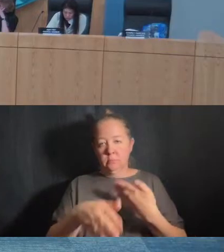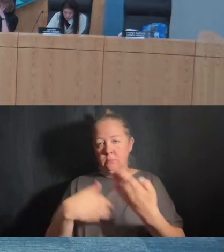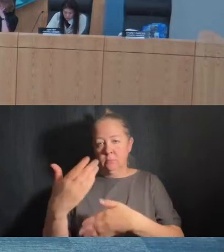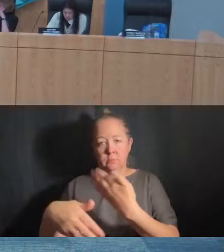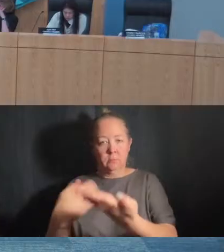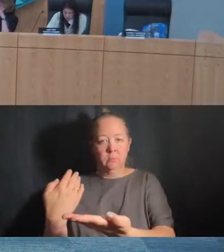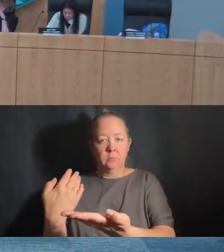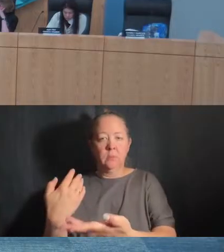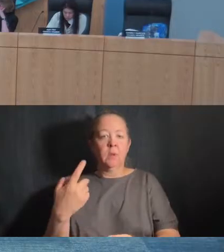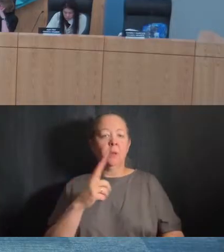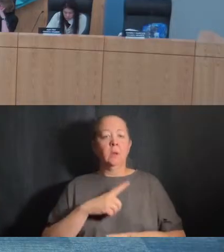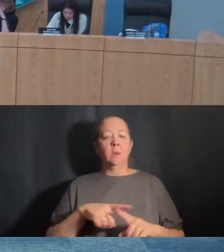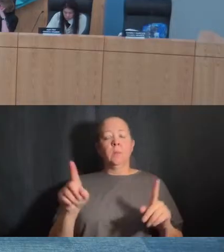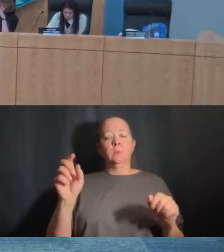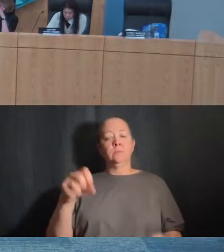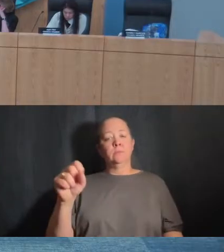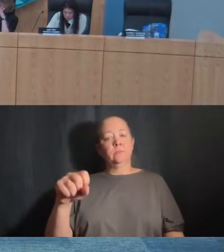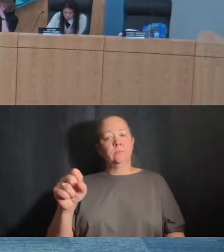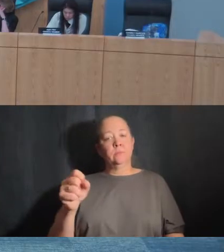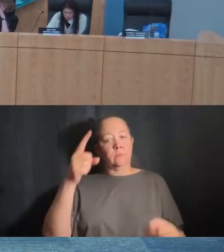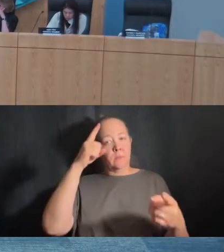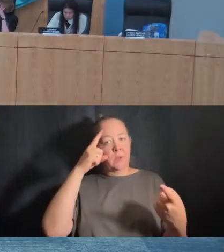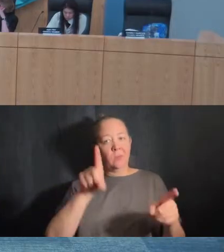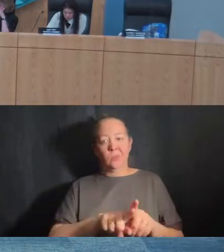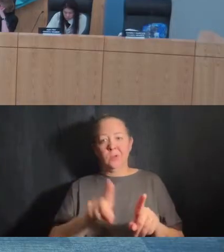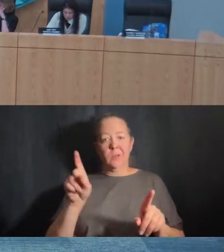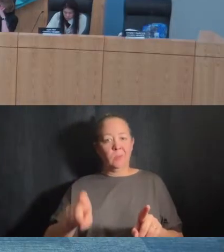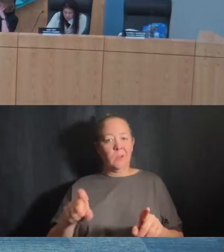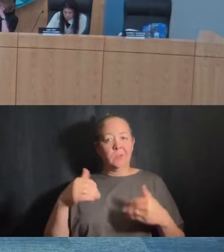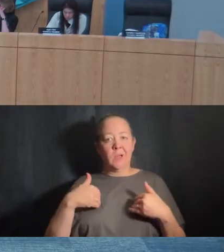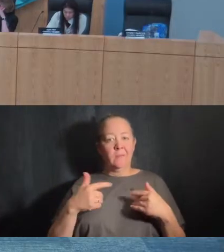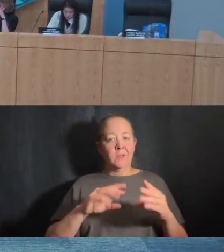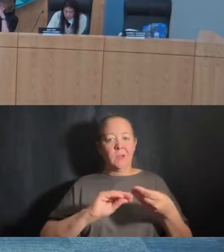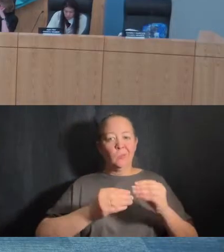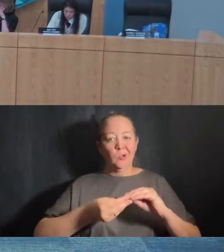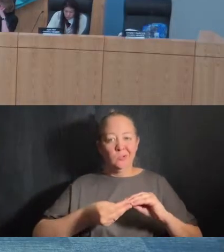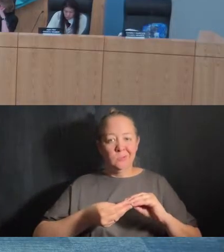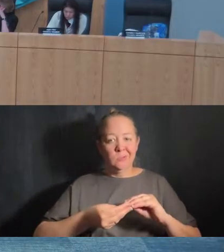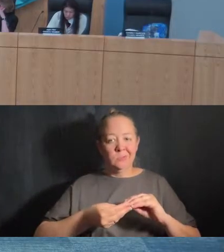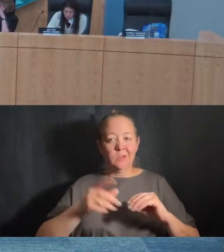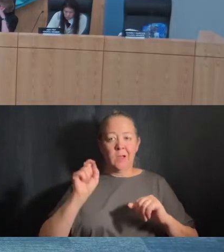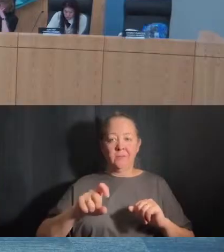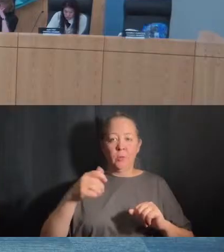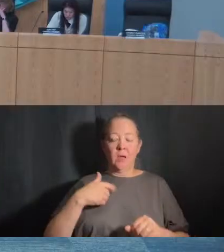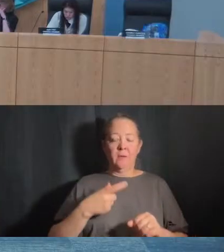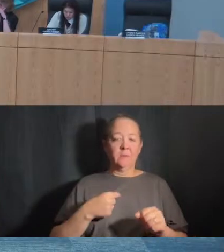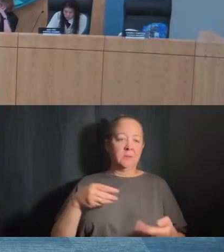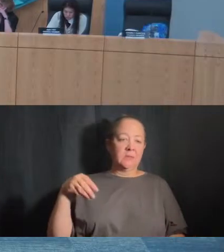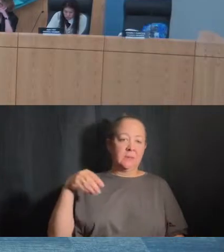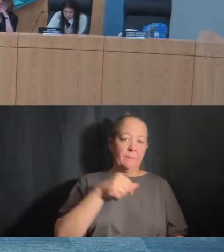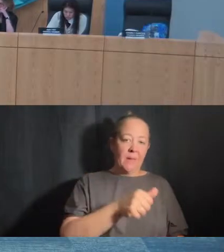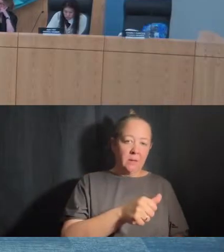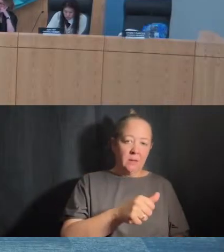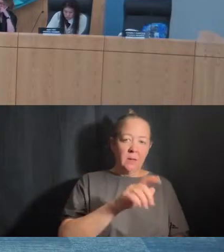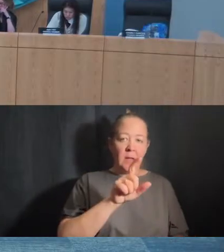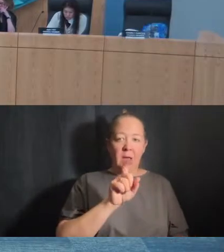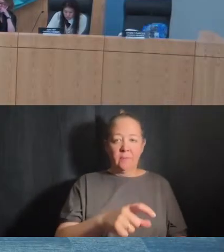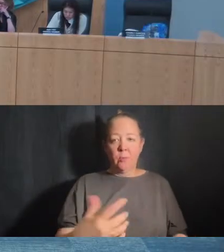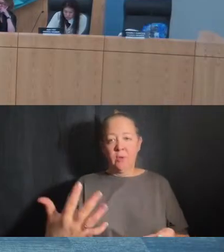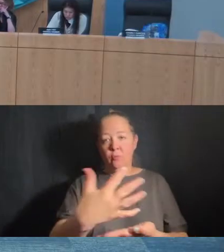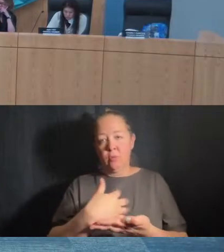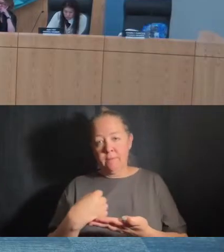yeah, I agree. I mean, there have to be numbers, and there have to be spending, and there have to be tax numbers. There have to be all the revenue numbers.